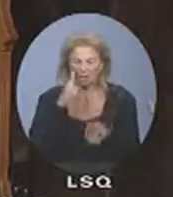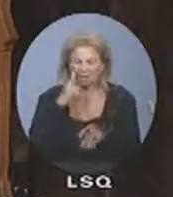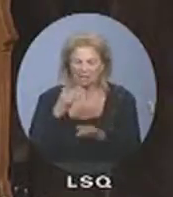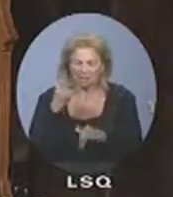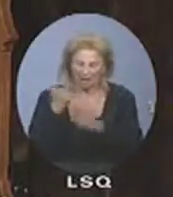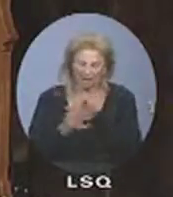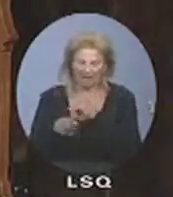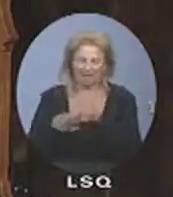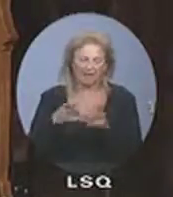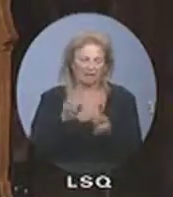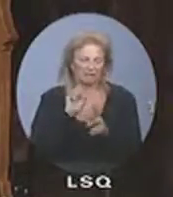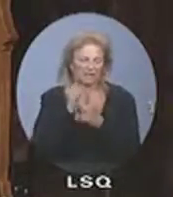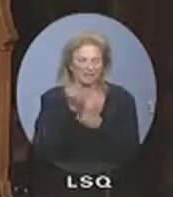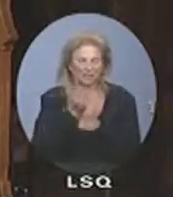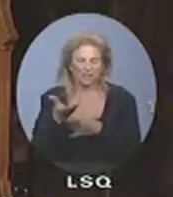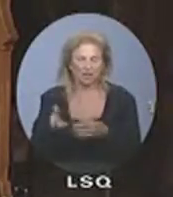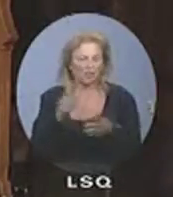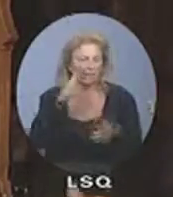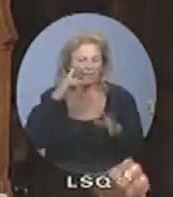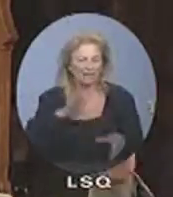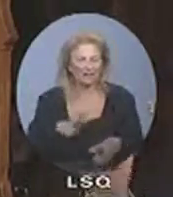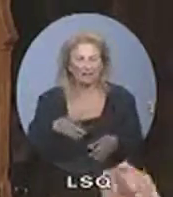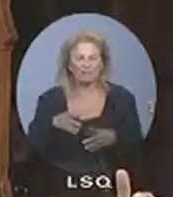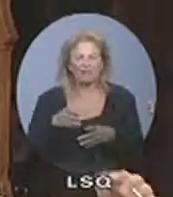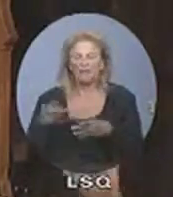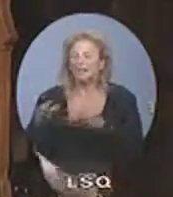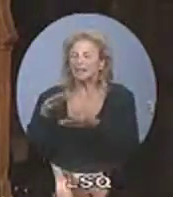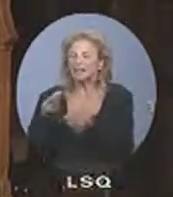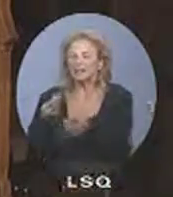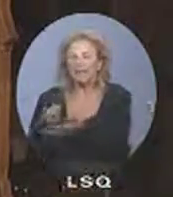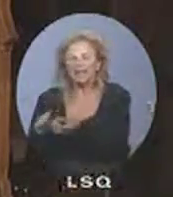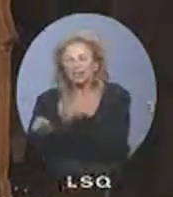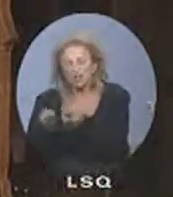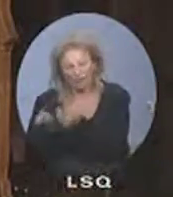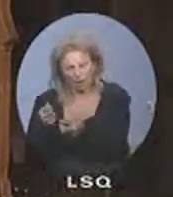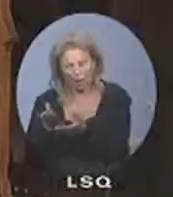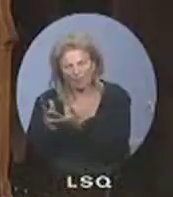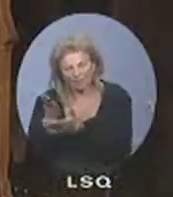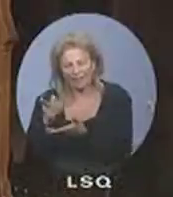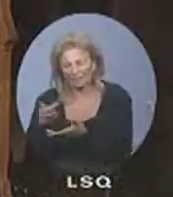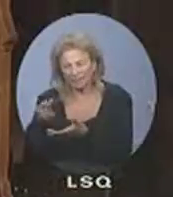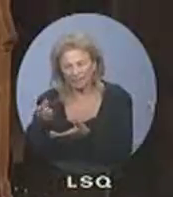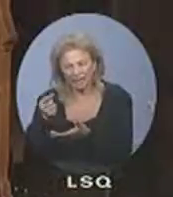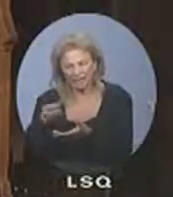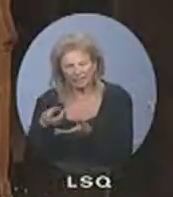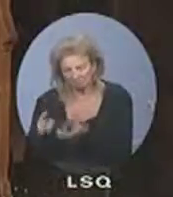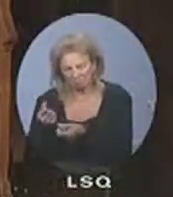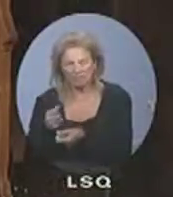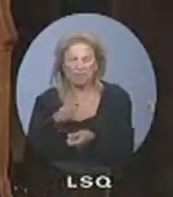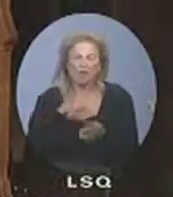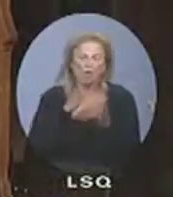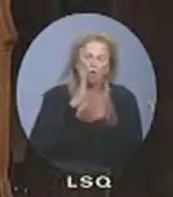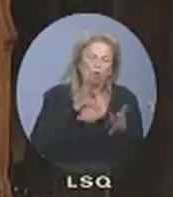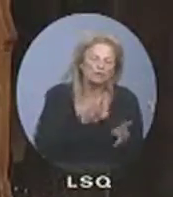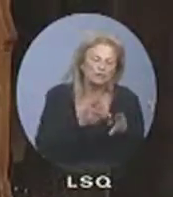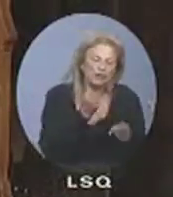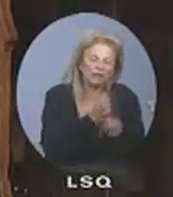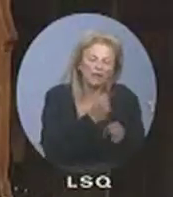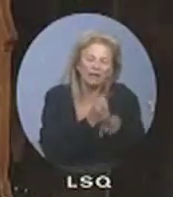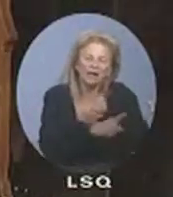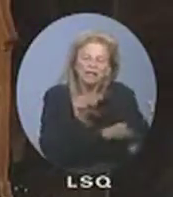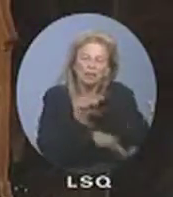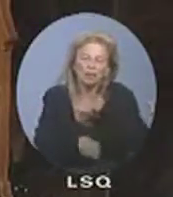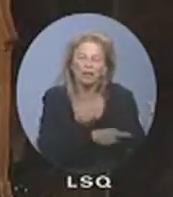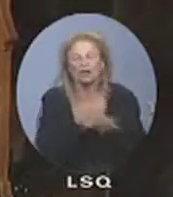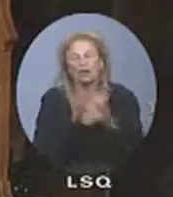get settlements, workers are told to go to the back of the line and keep their fingers crossed that there'll be something left for them after